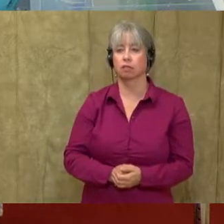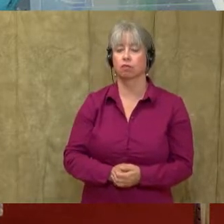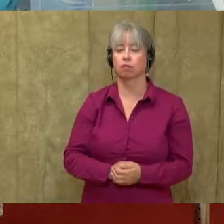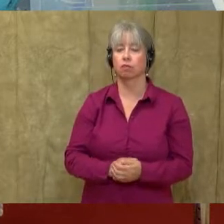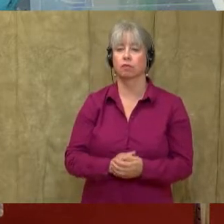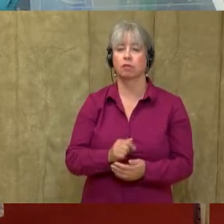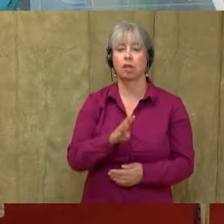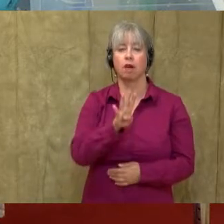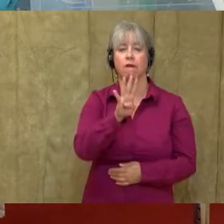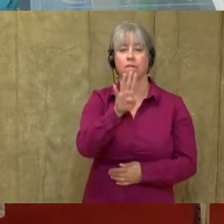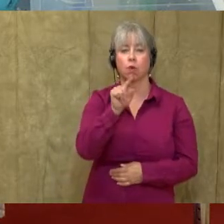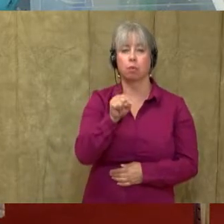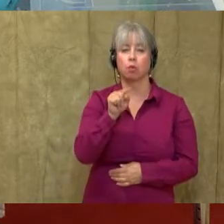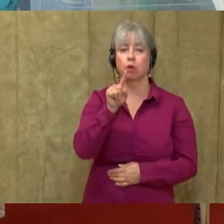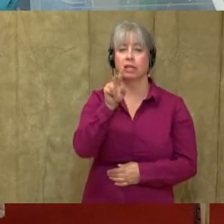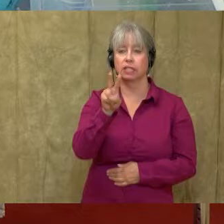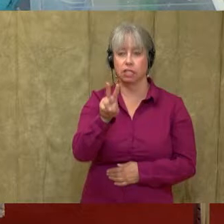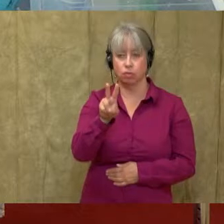to do 4.2